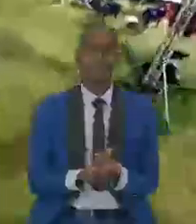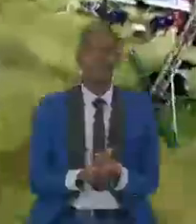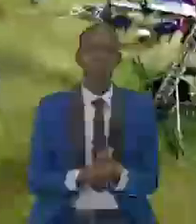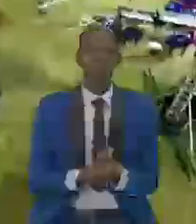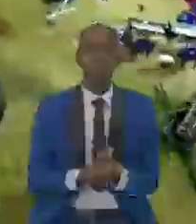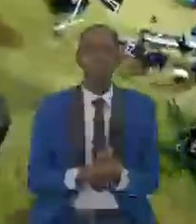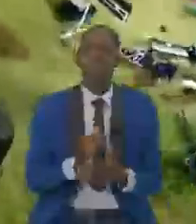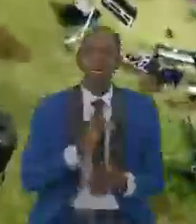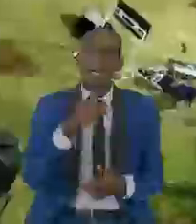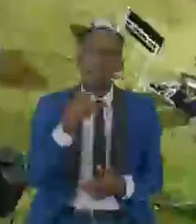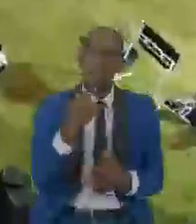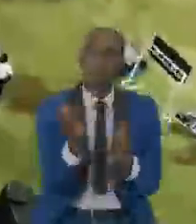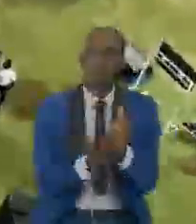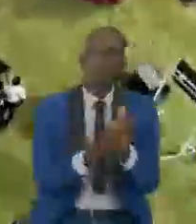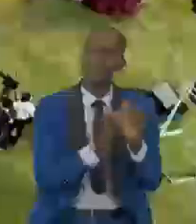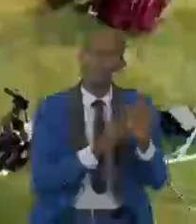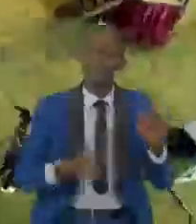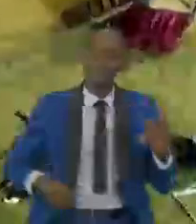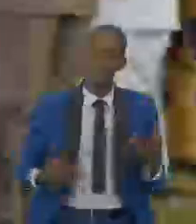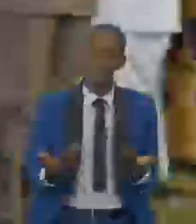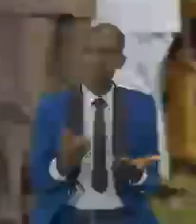I said praise the Lord.